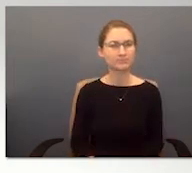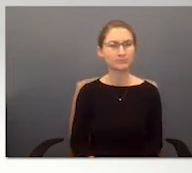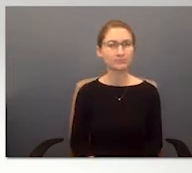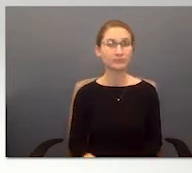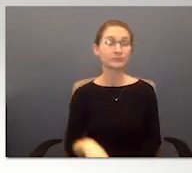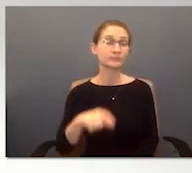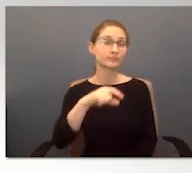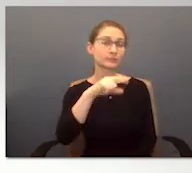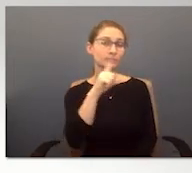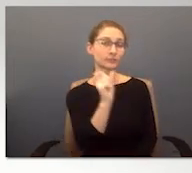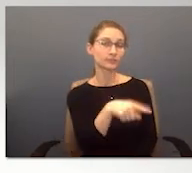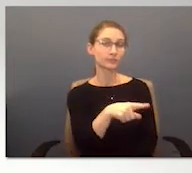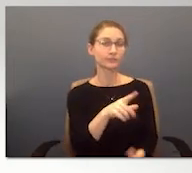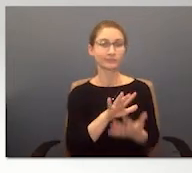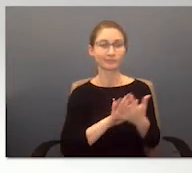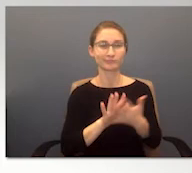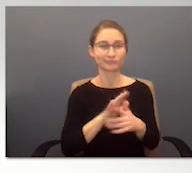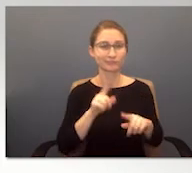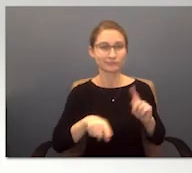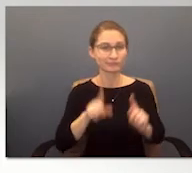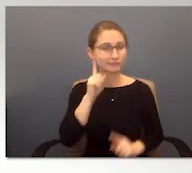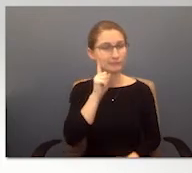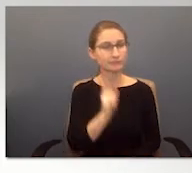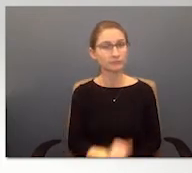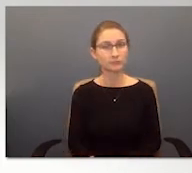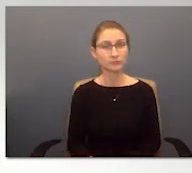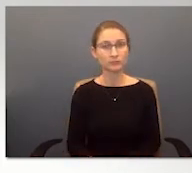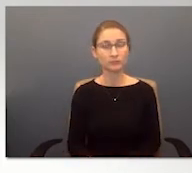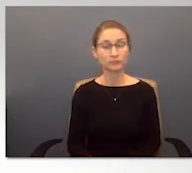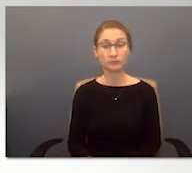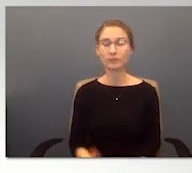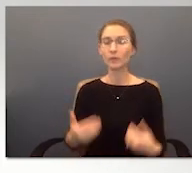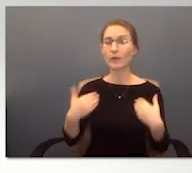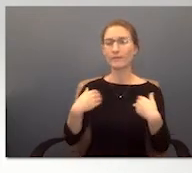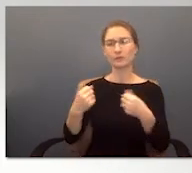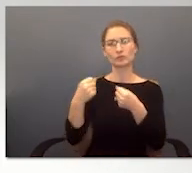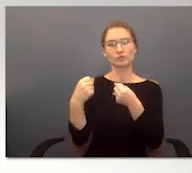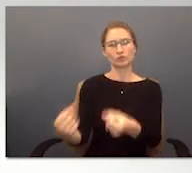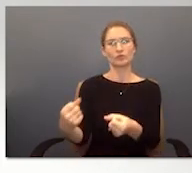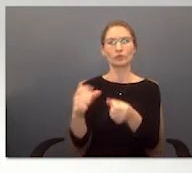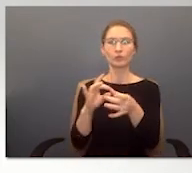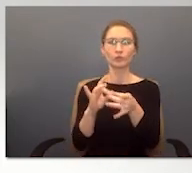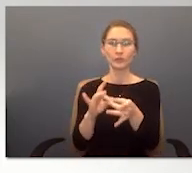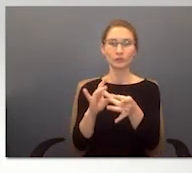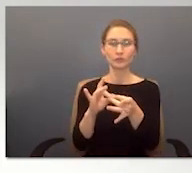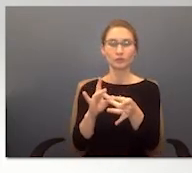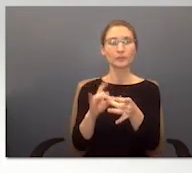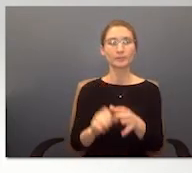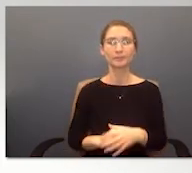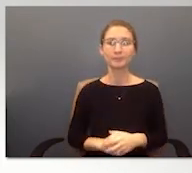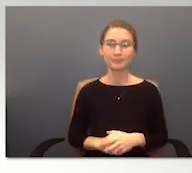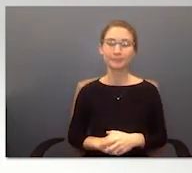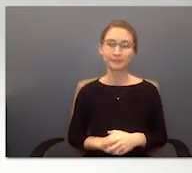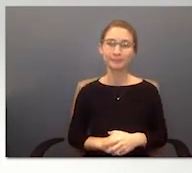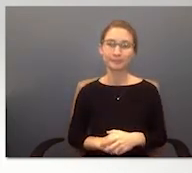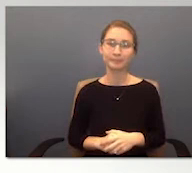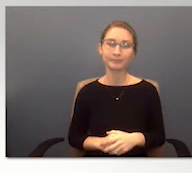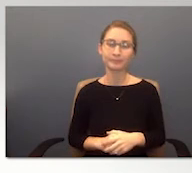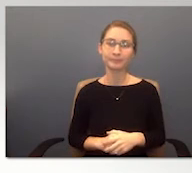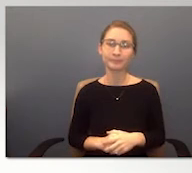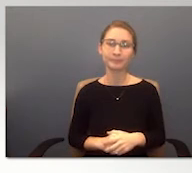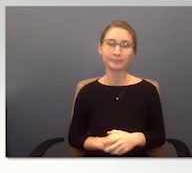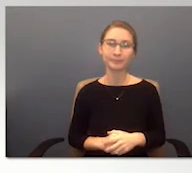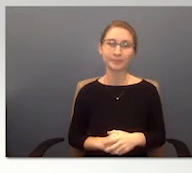then they would receive services through? We have a strong relationship with the managed care plan.